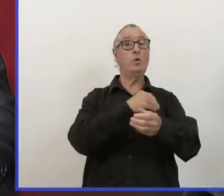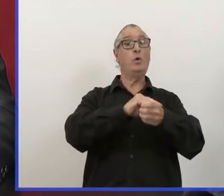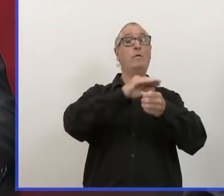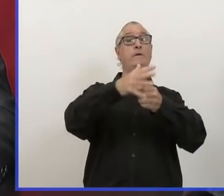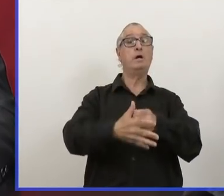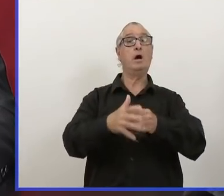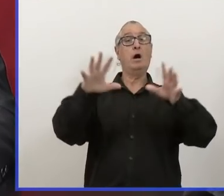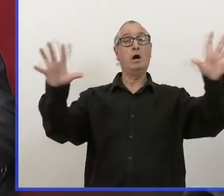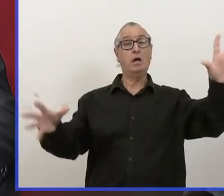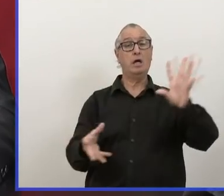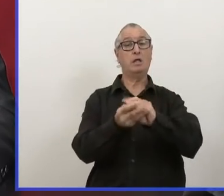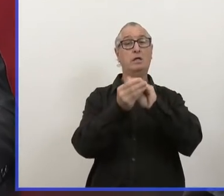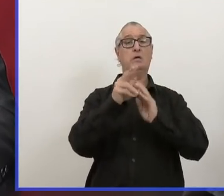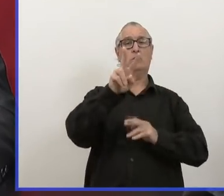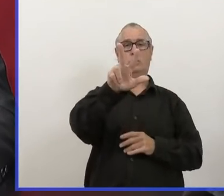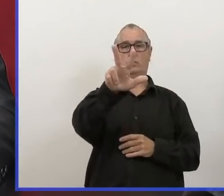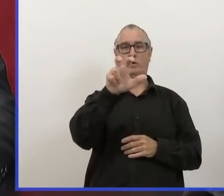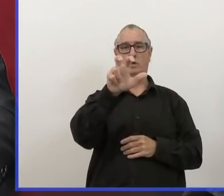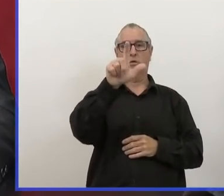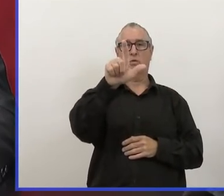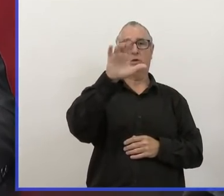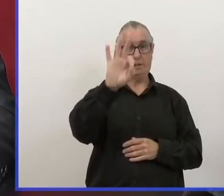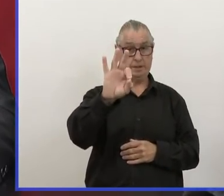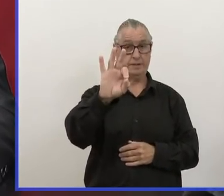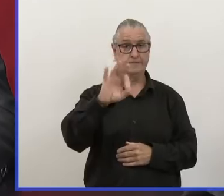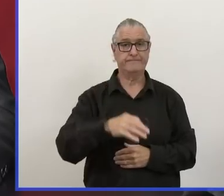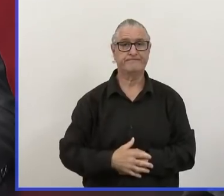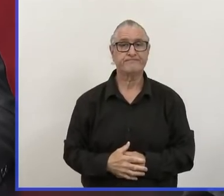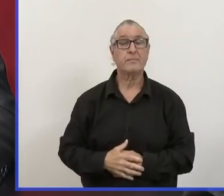number of lab-confirmed cases in Manitoba is